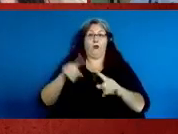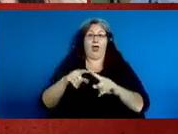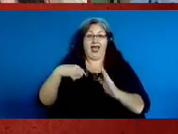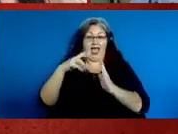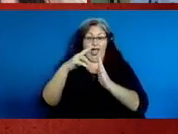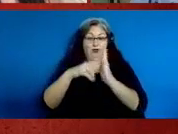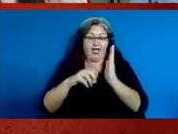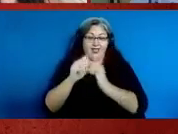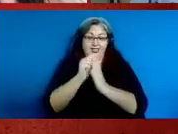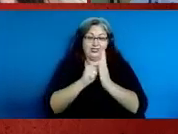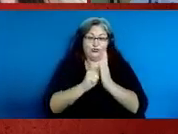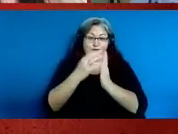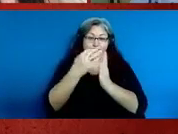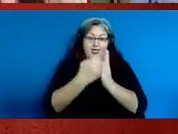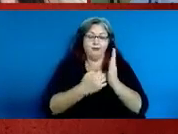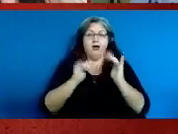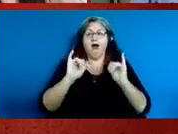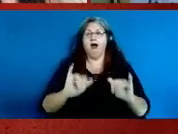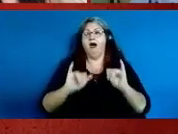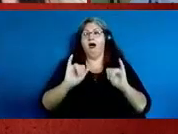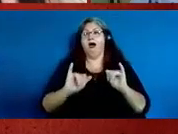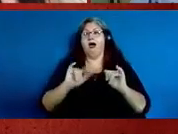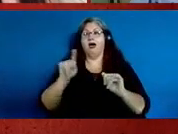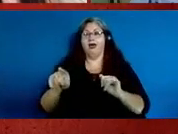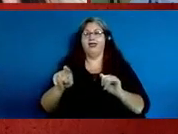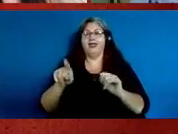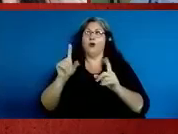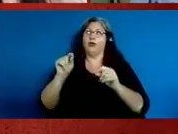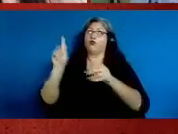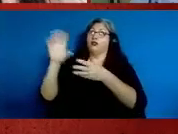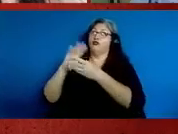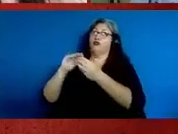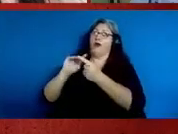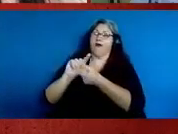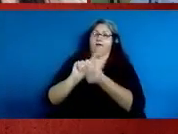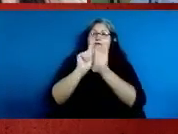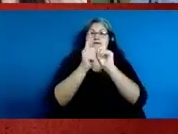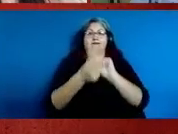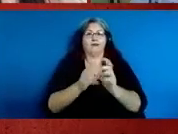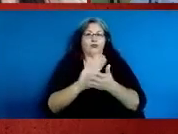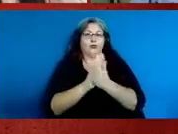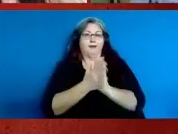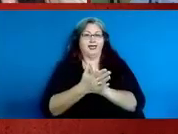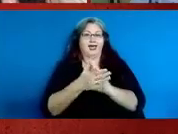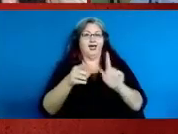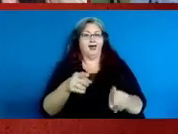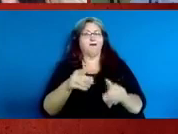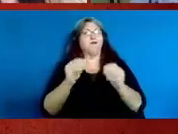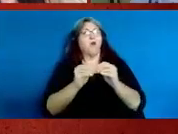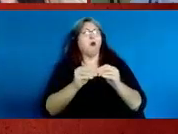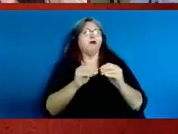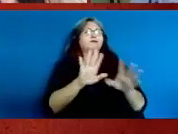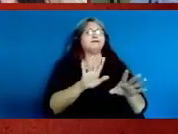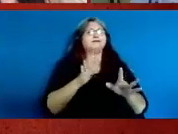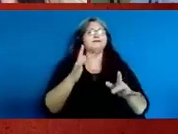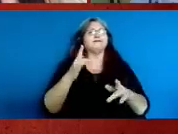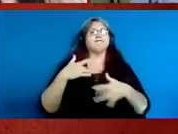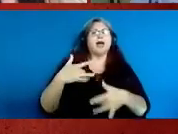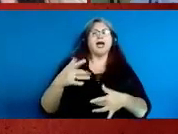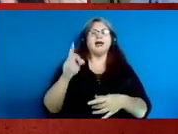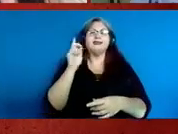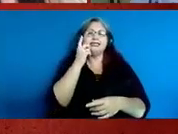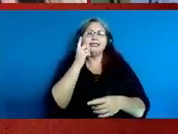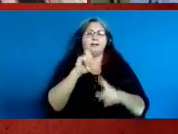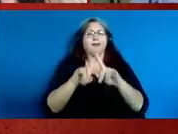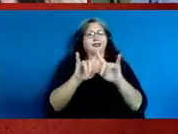script and realized how they were able to translate a folklore into something that's very Disney and yet honors